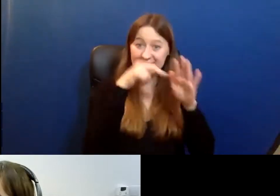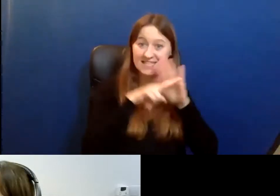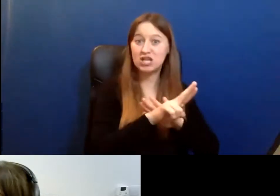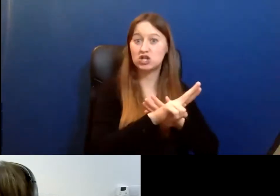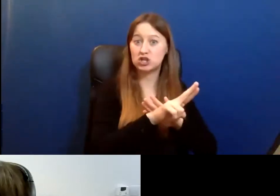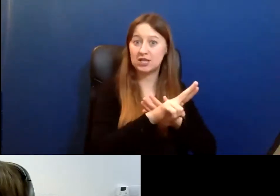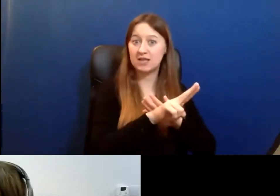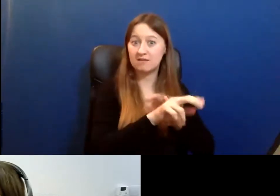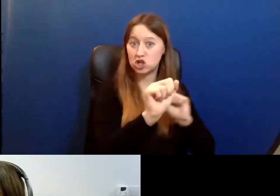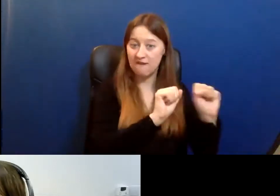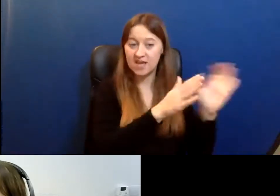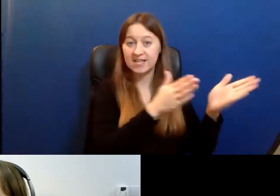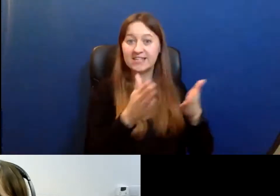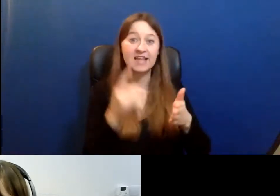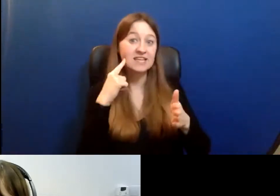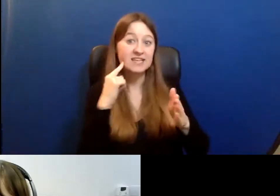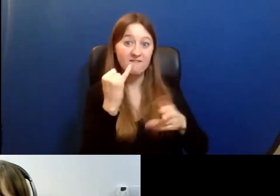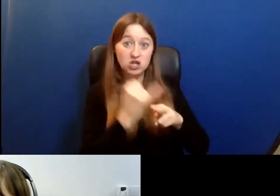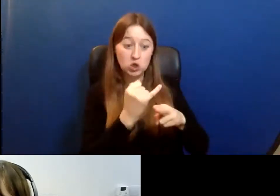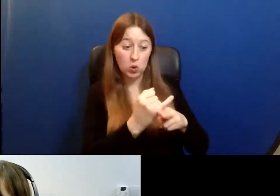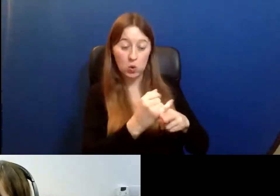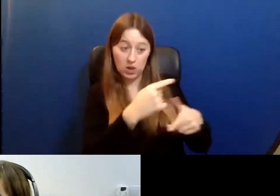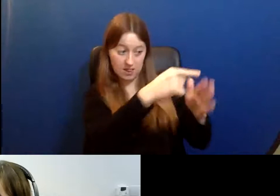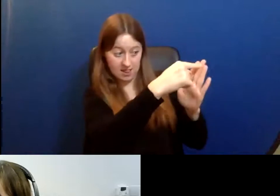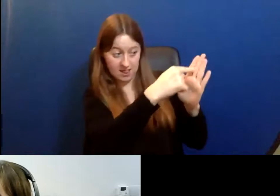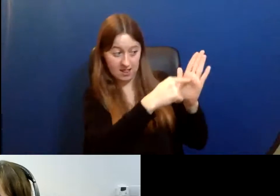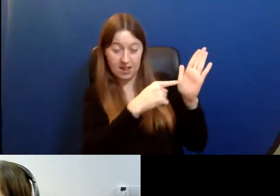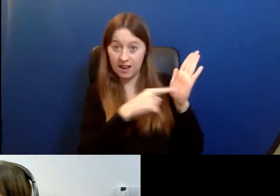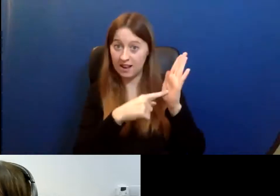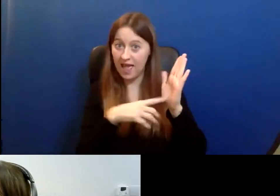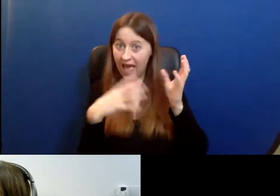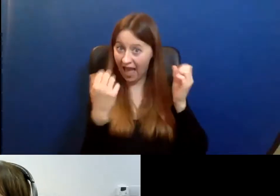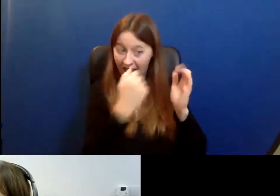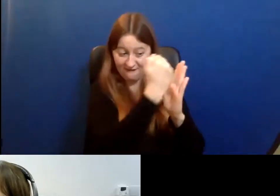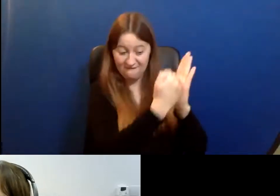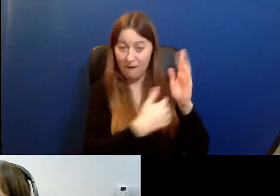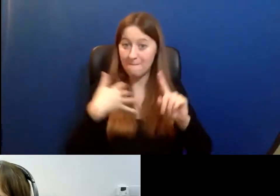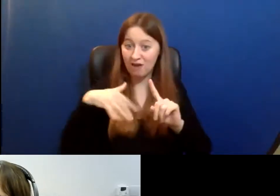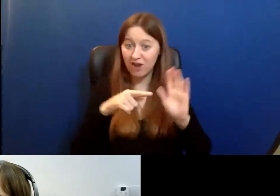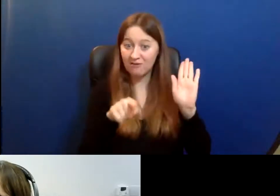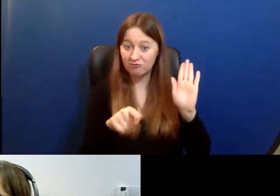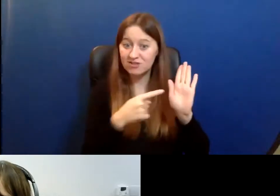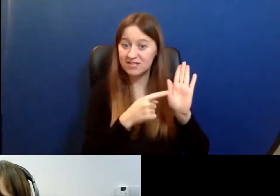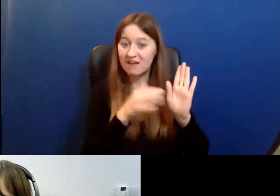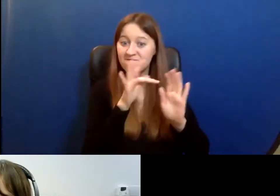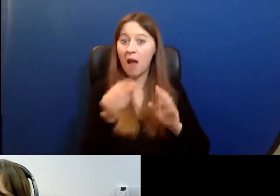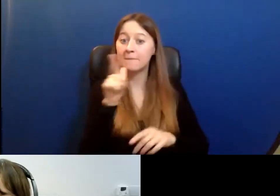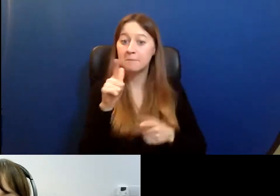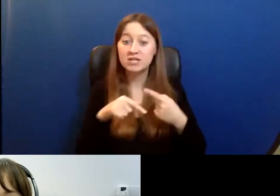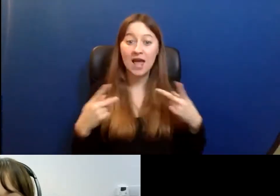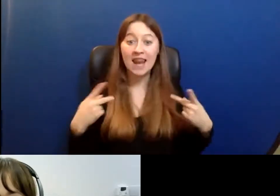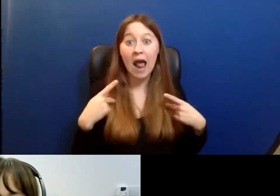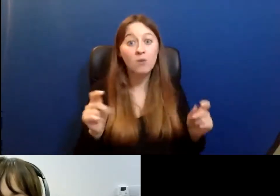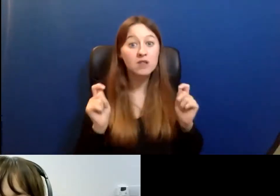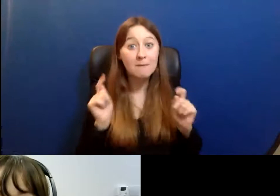therapy backgrounds who would be able to answer on that. But my understanding is that